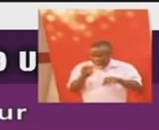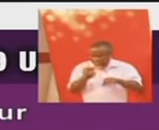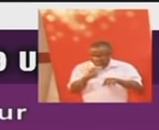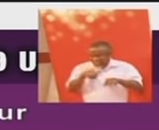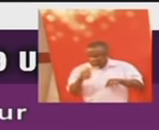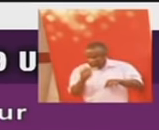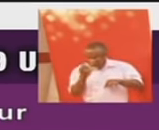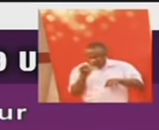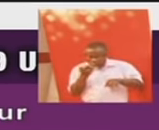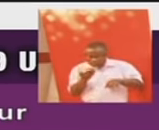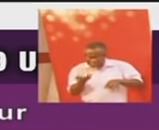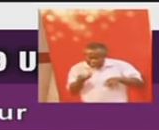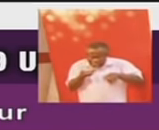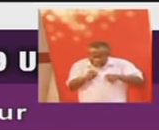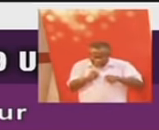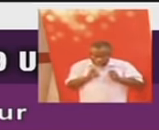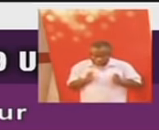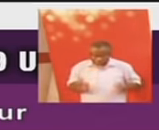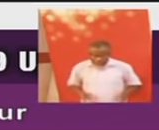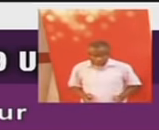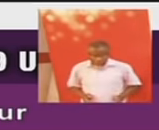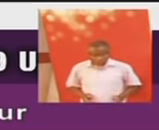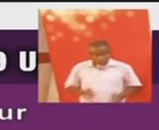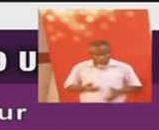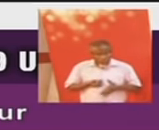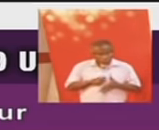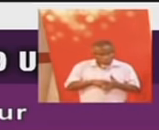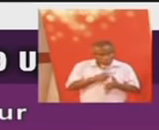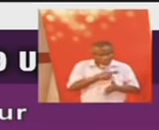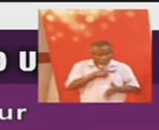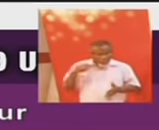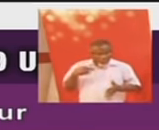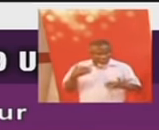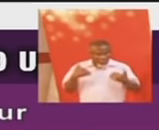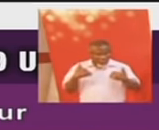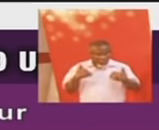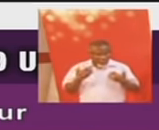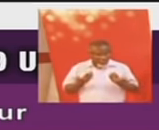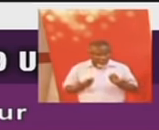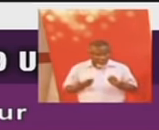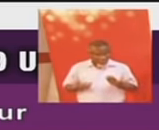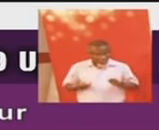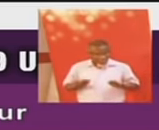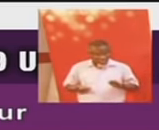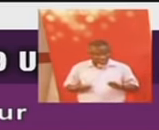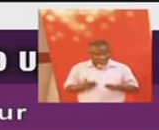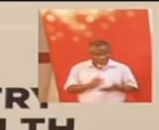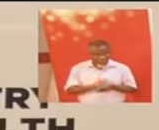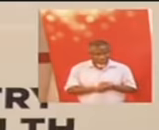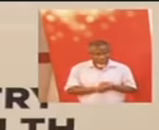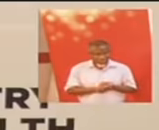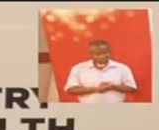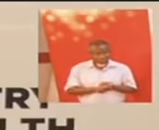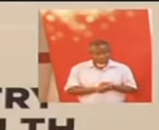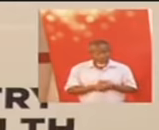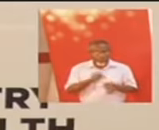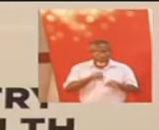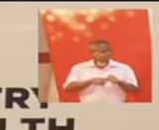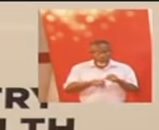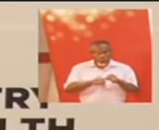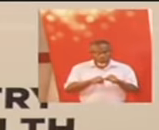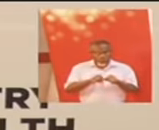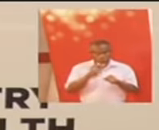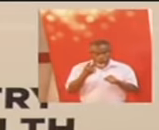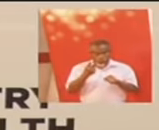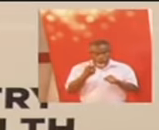be susceptible to after the virus. If you could give us some information on that, that'd be helpful. Thanks. So the two main things that we have